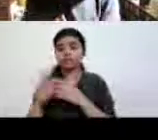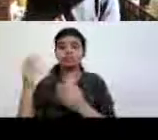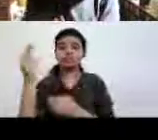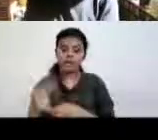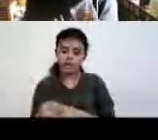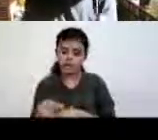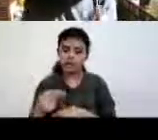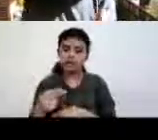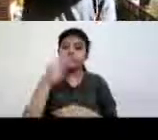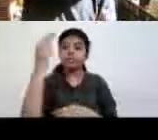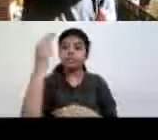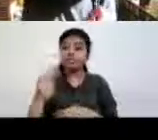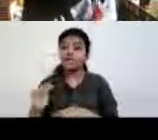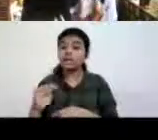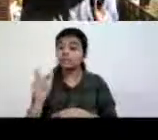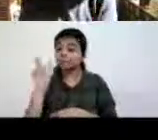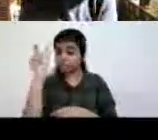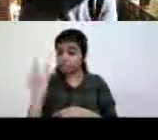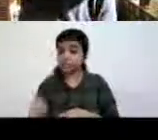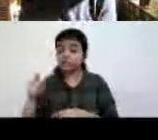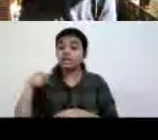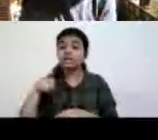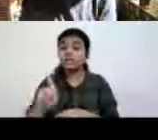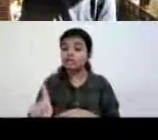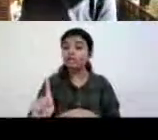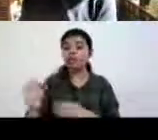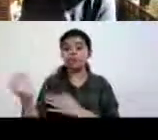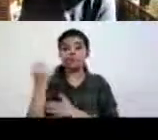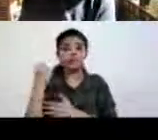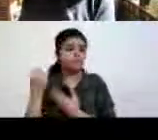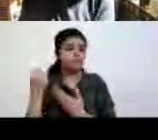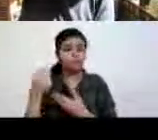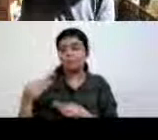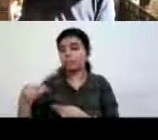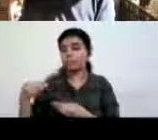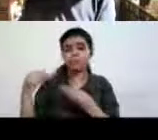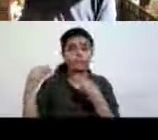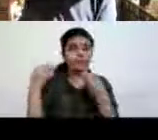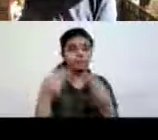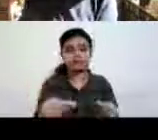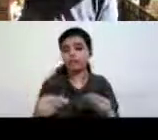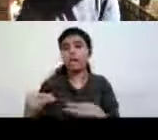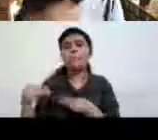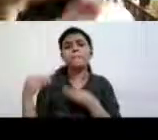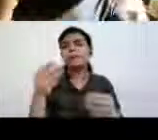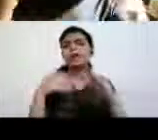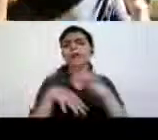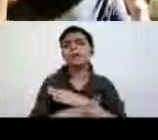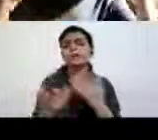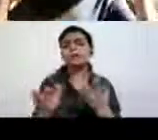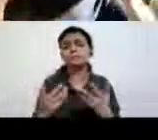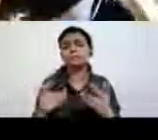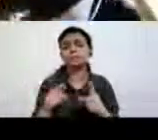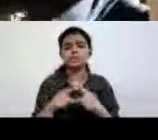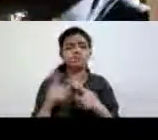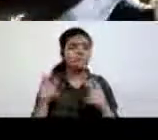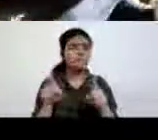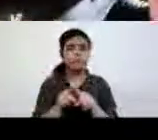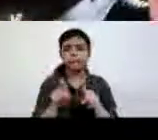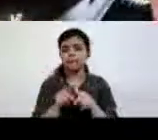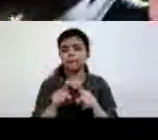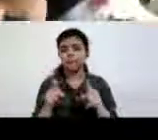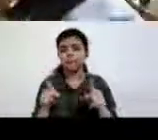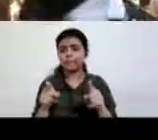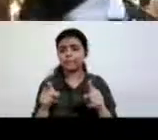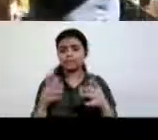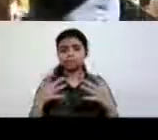the designer gives up his power, his or her power, in order to level down, and so that